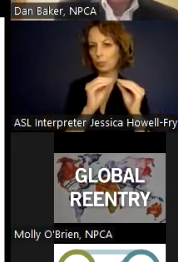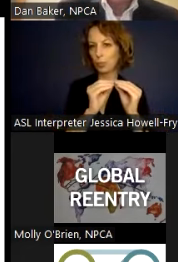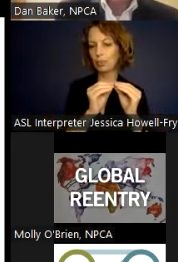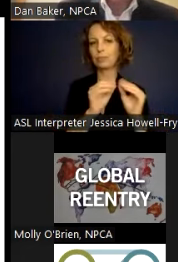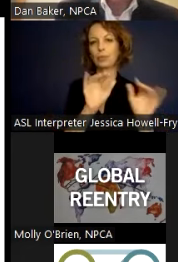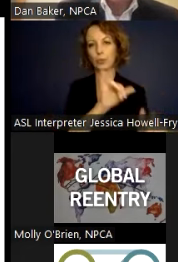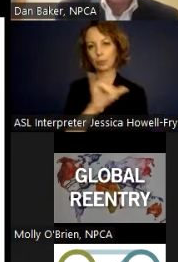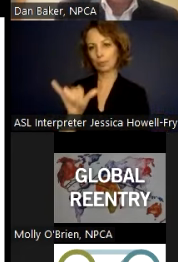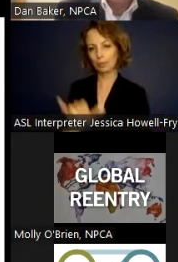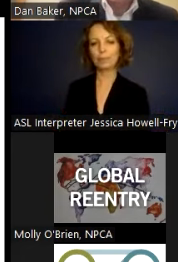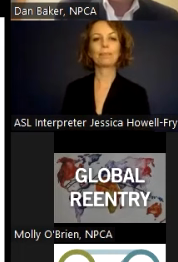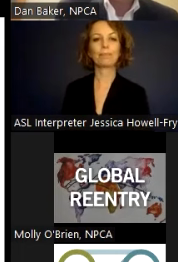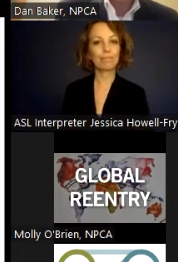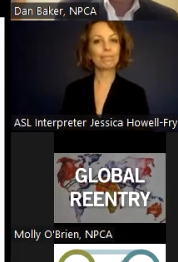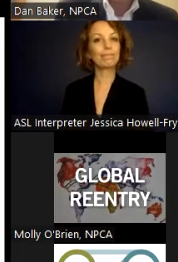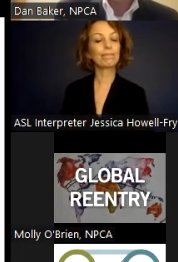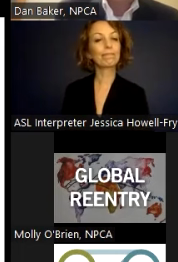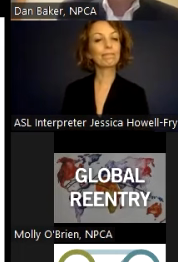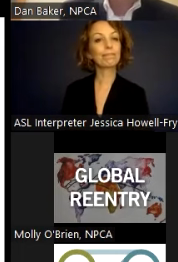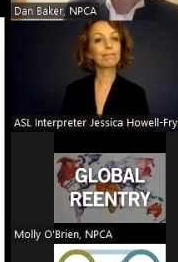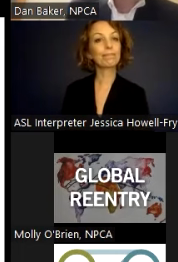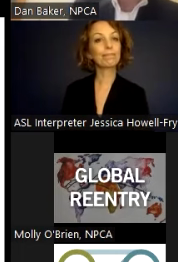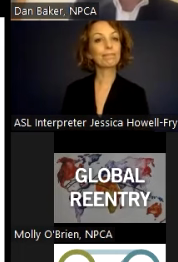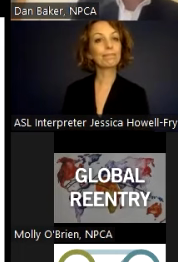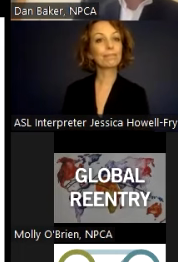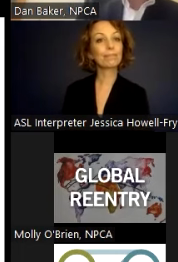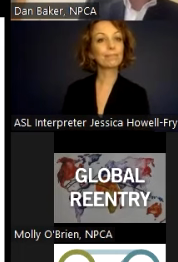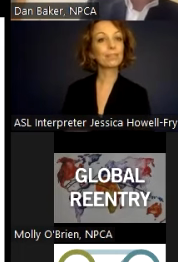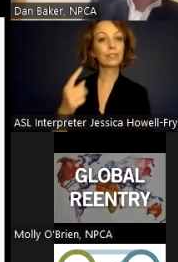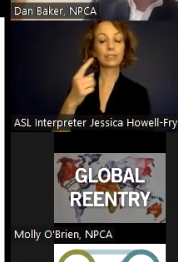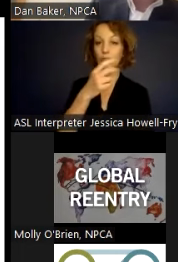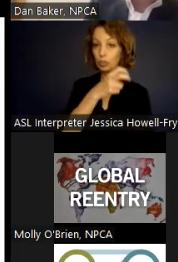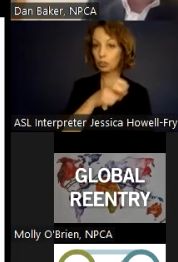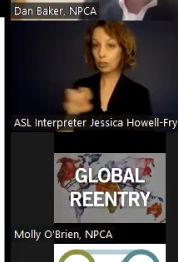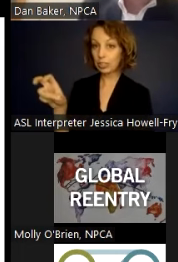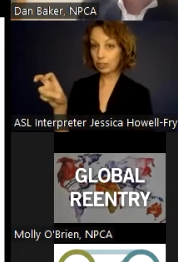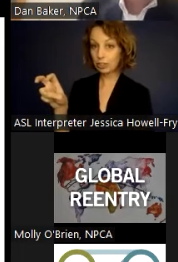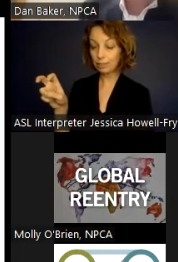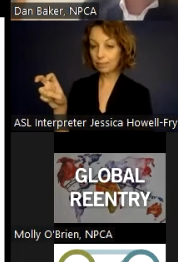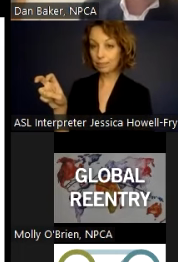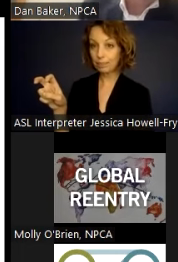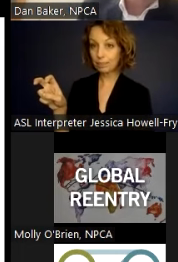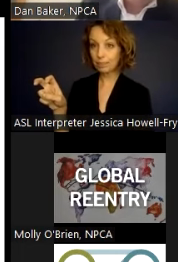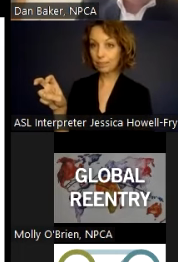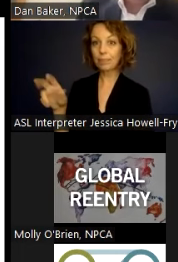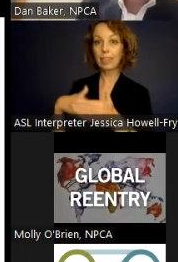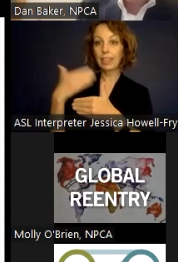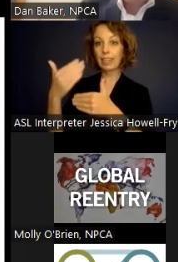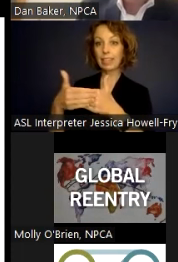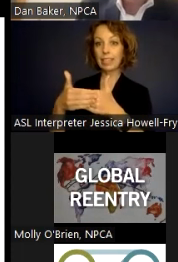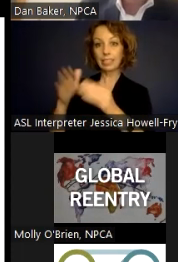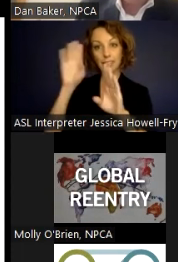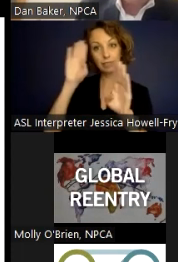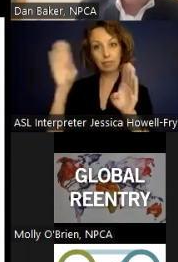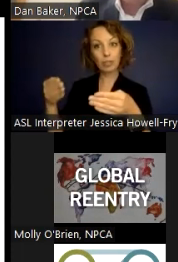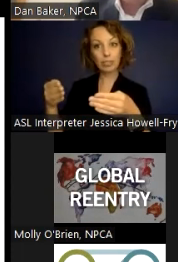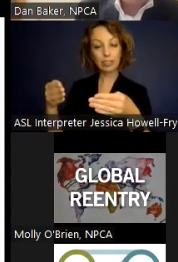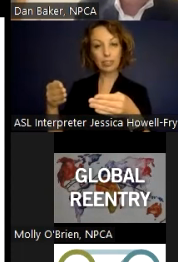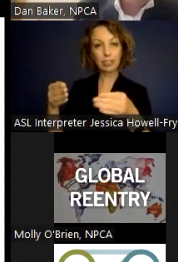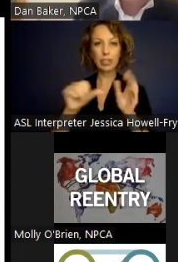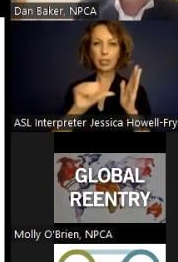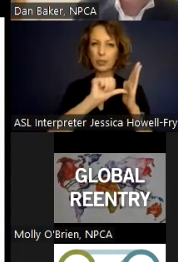All right, so the transition I'd like to make from groups to our next pillar is to highlight that a